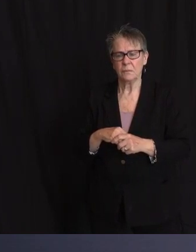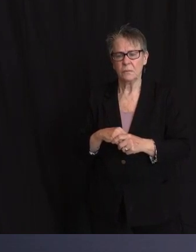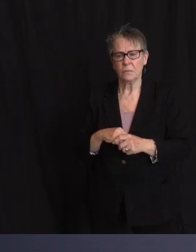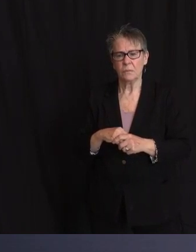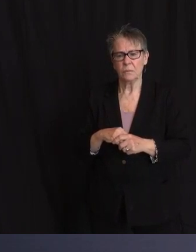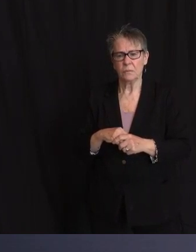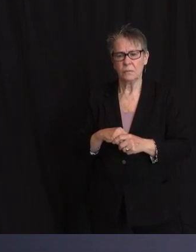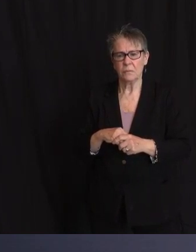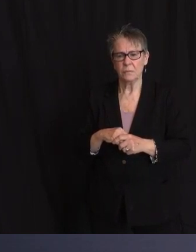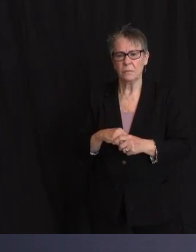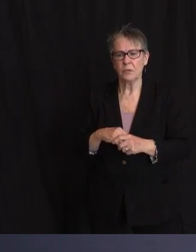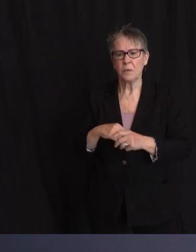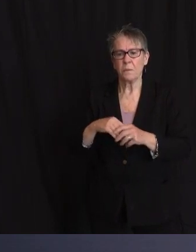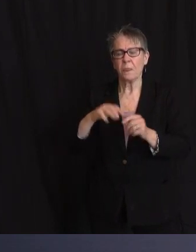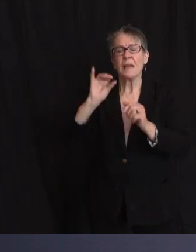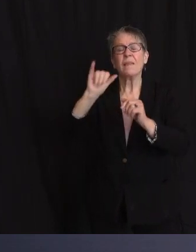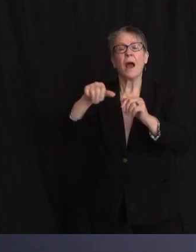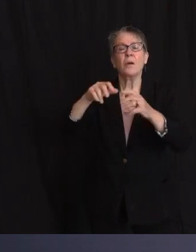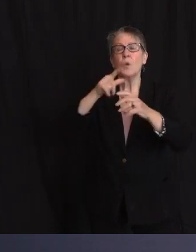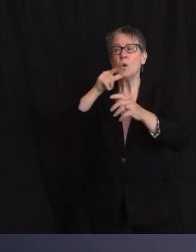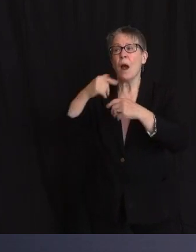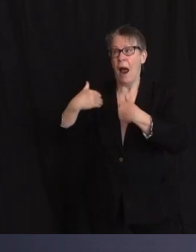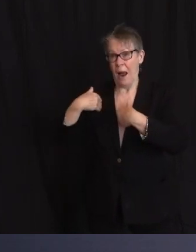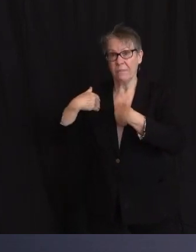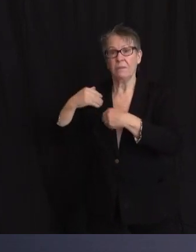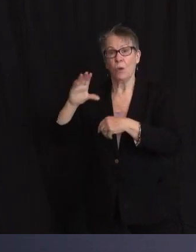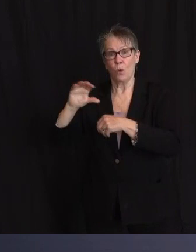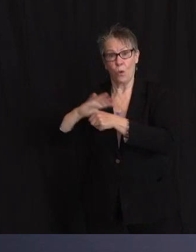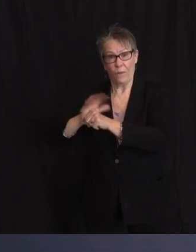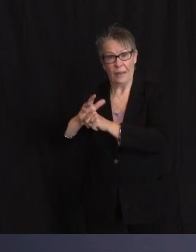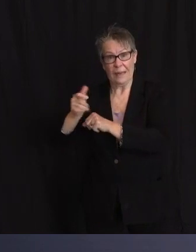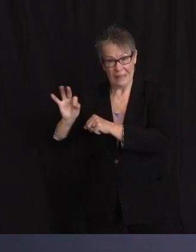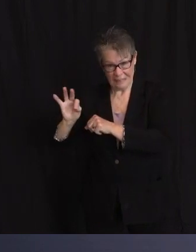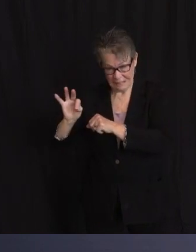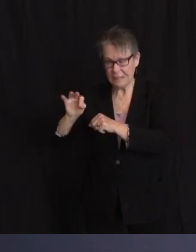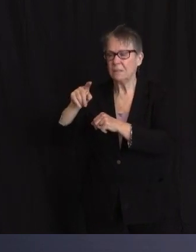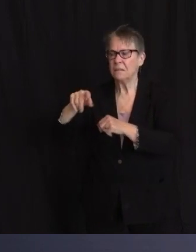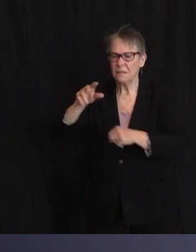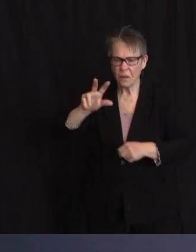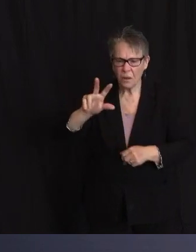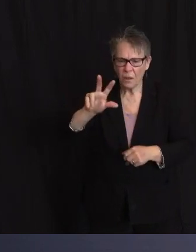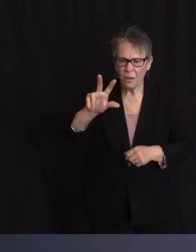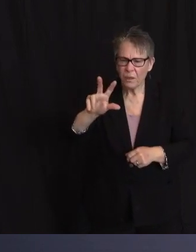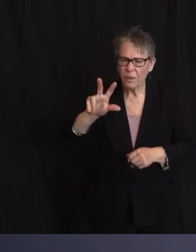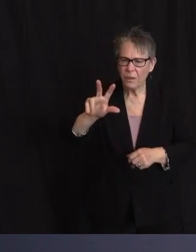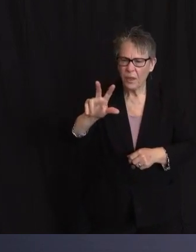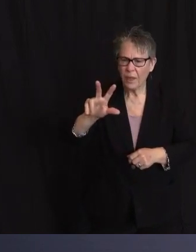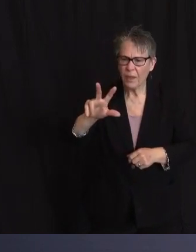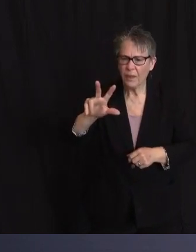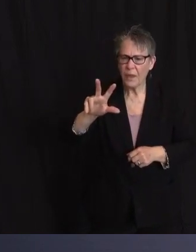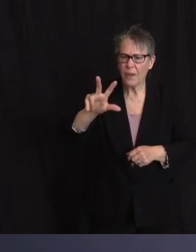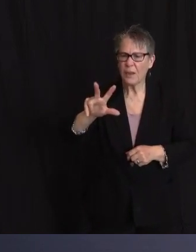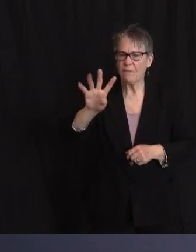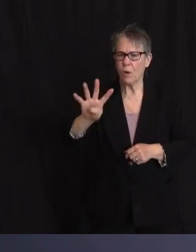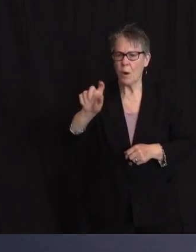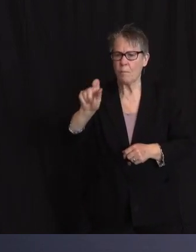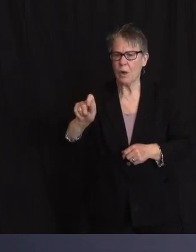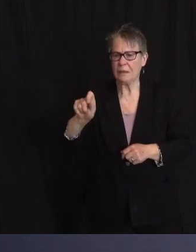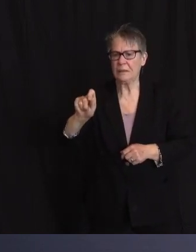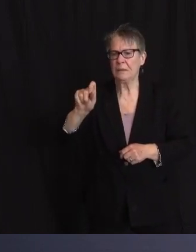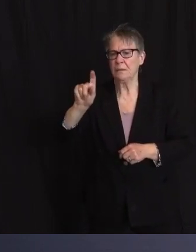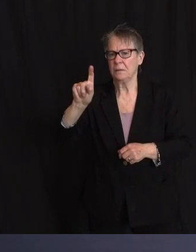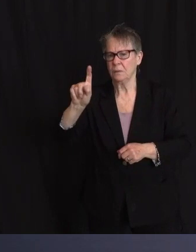In closing, thank you again for staying home and maintaining social distancing. It is making a difference.